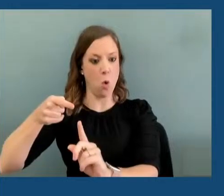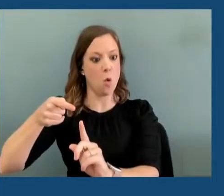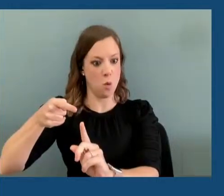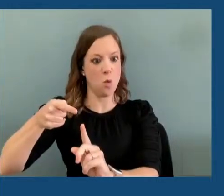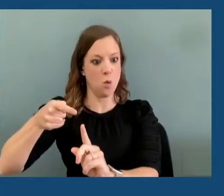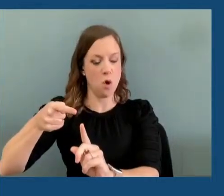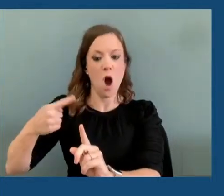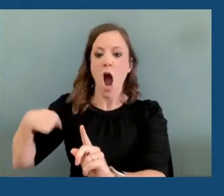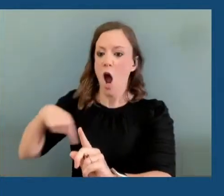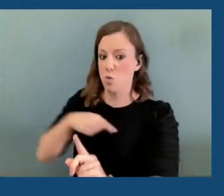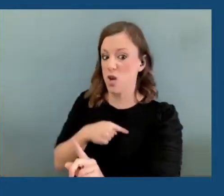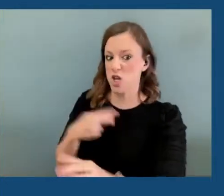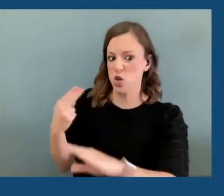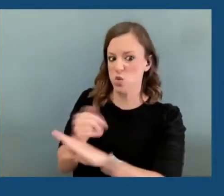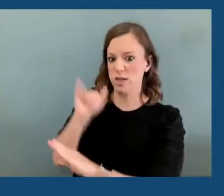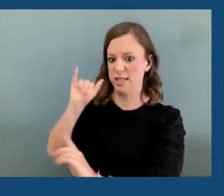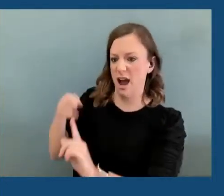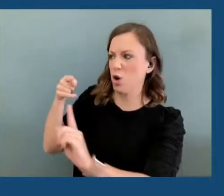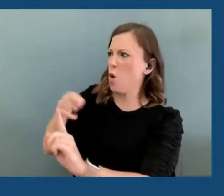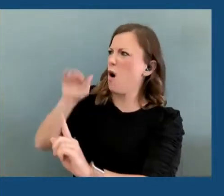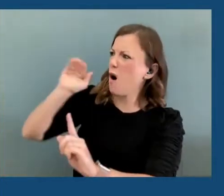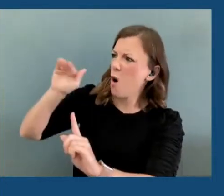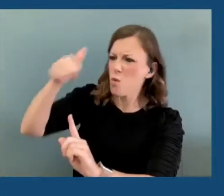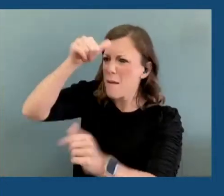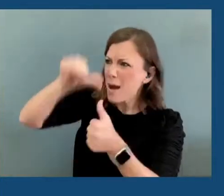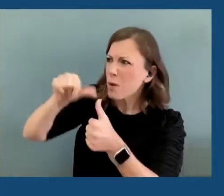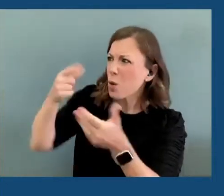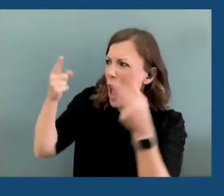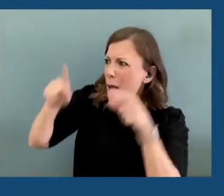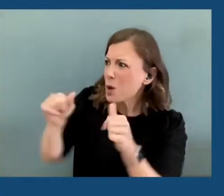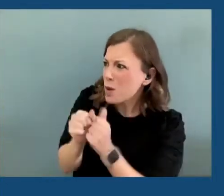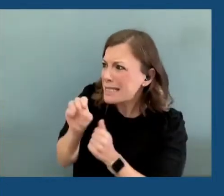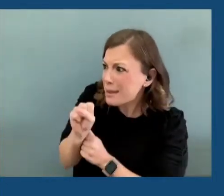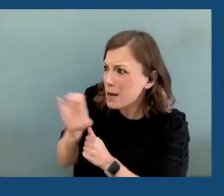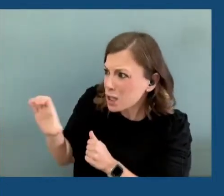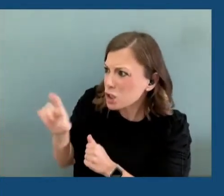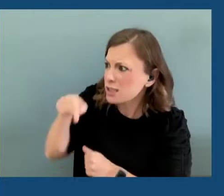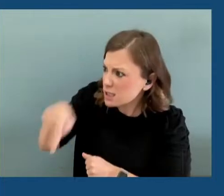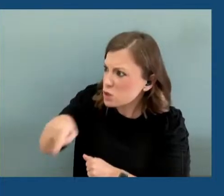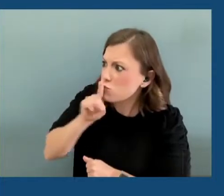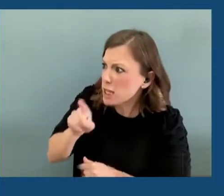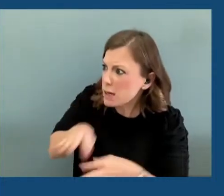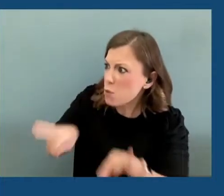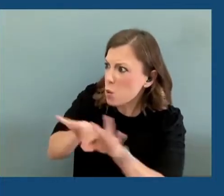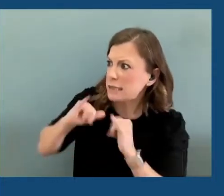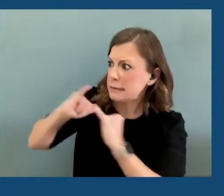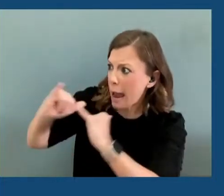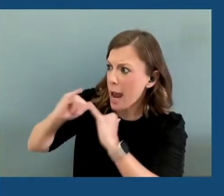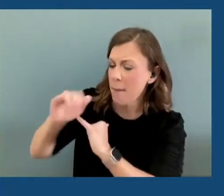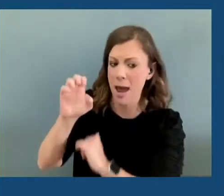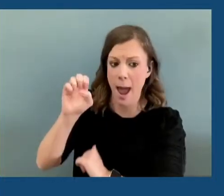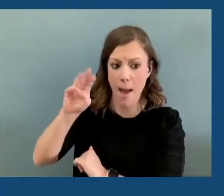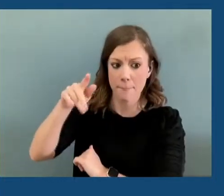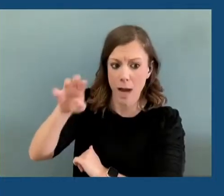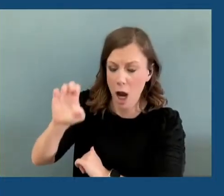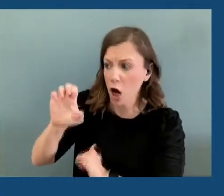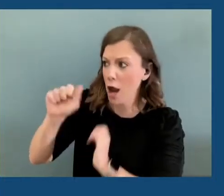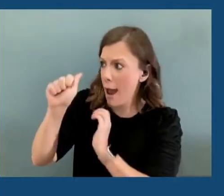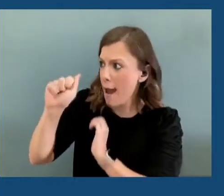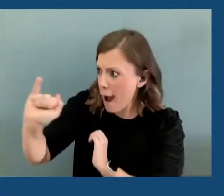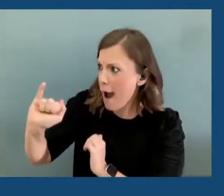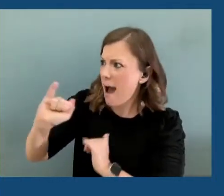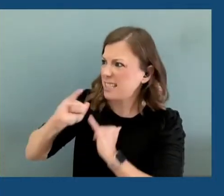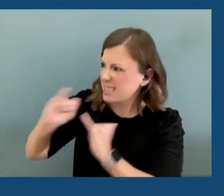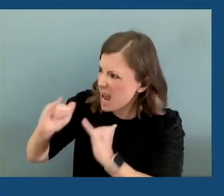400 million on the AI investment, Empire AI, this year. So thank you for your leadership. Thank you for